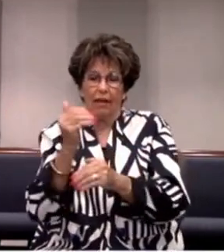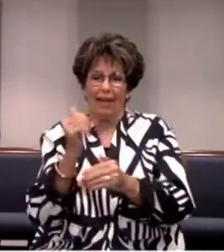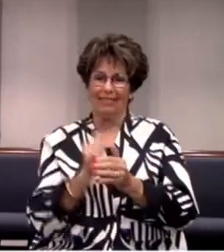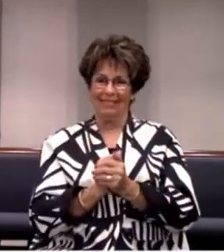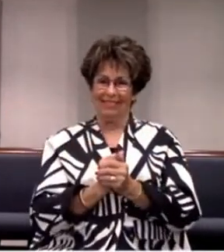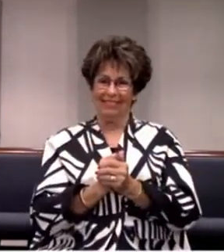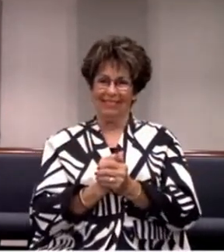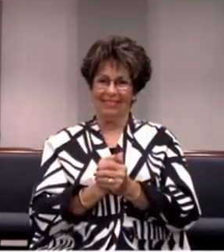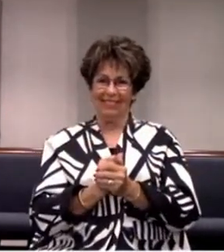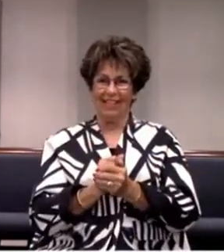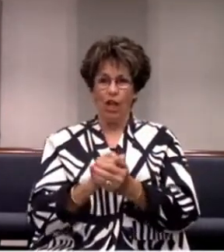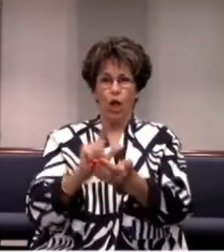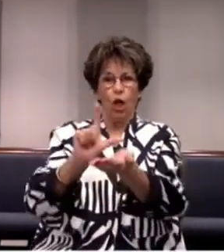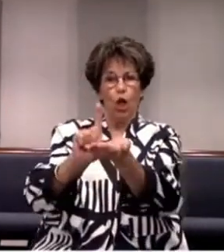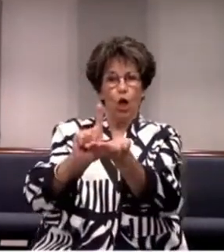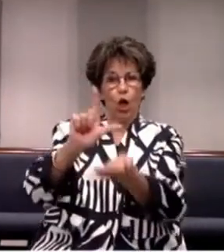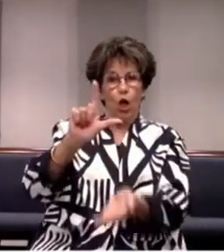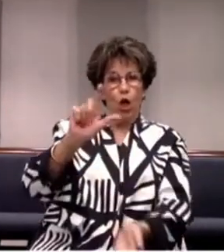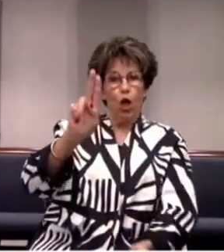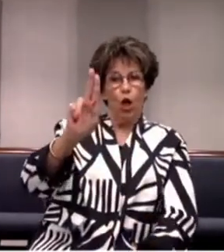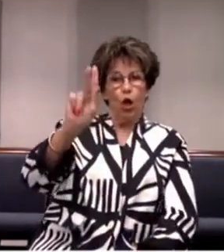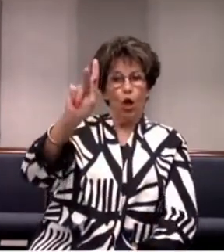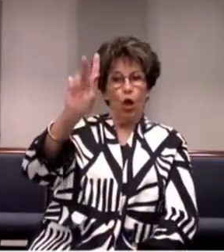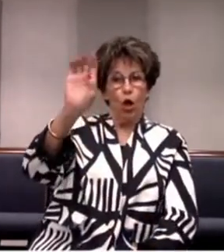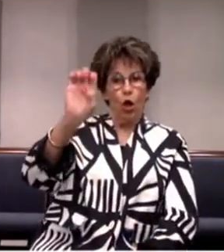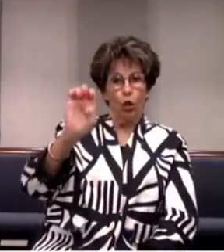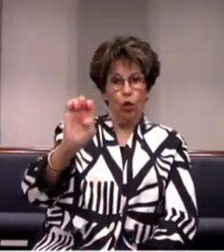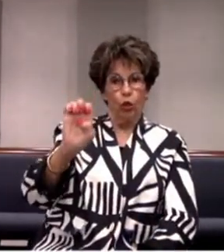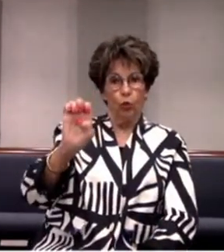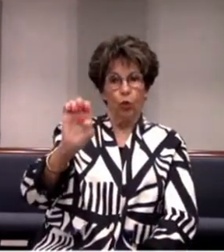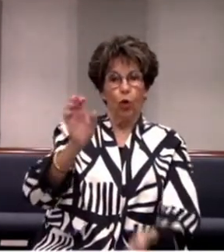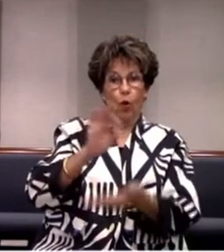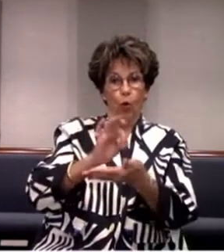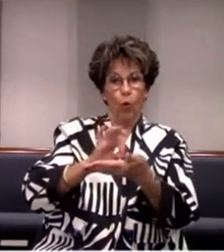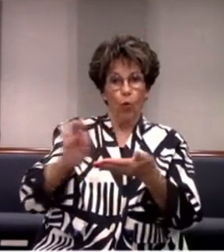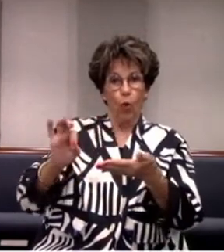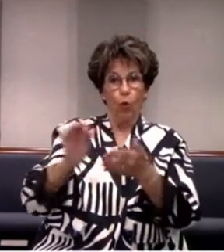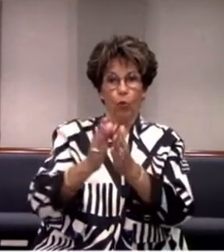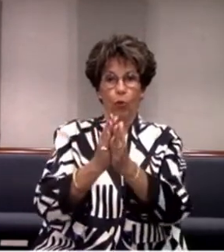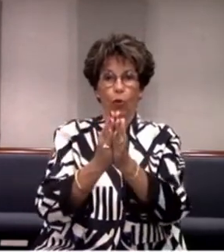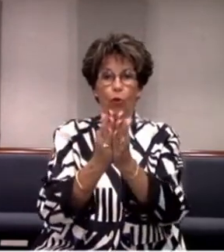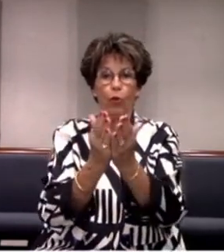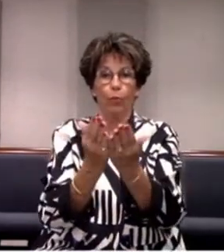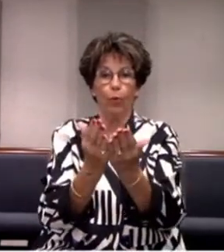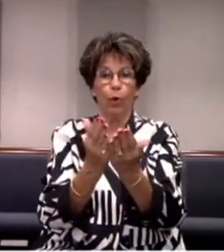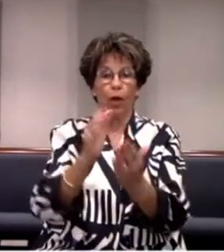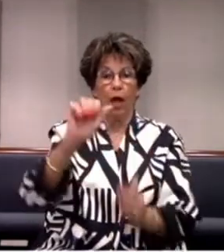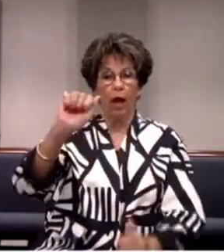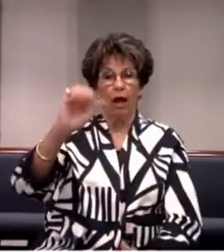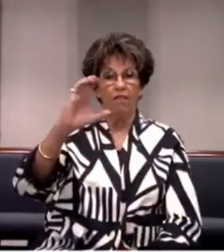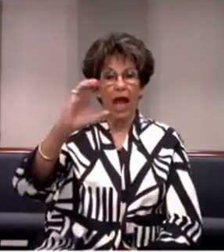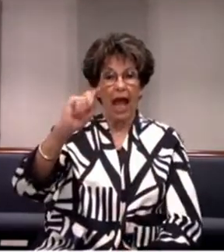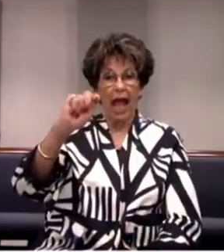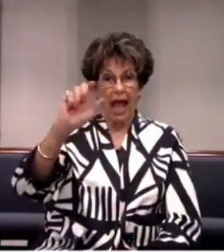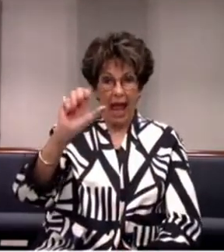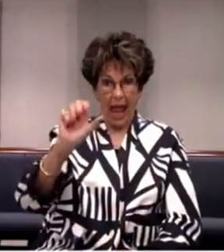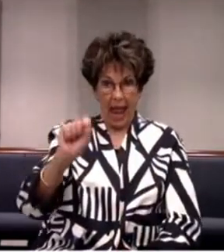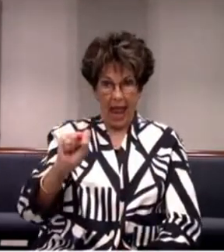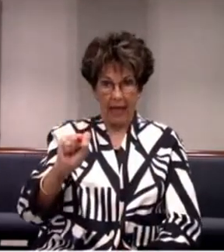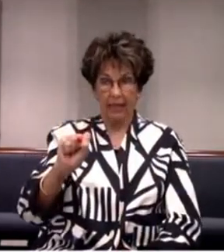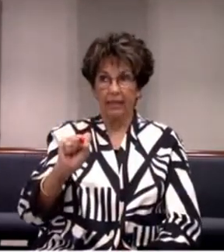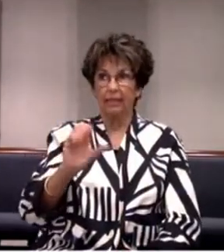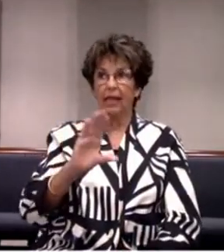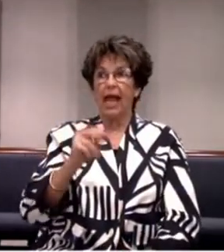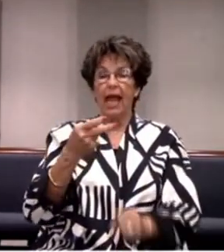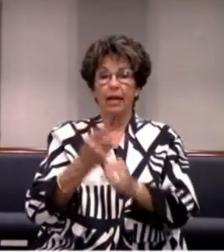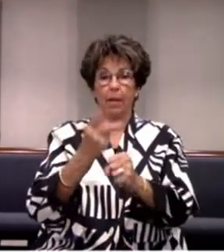Luke is writing. Luke wrote the Gospel of Luke. He wrote the book of Acts under the inspiration of the Holy Spirit of God. And Peter says